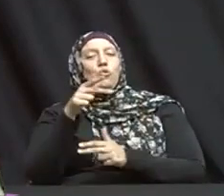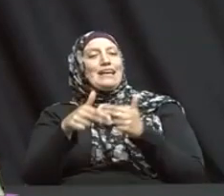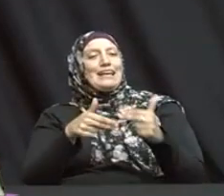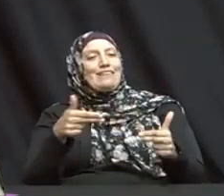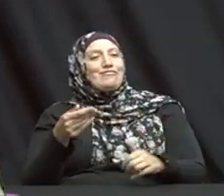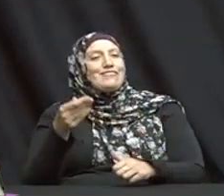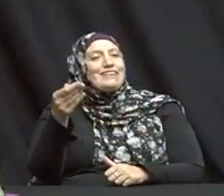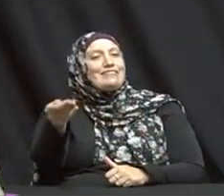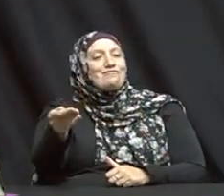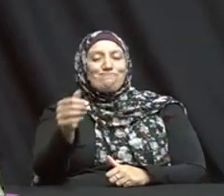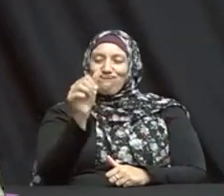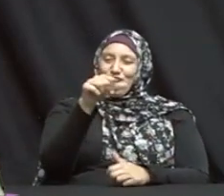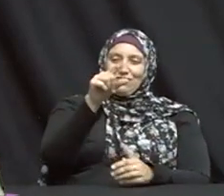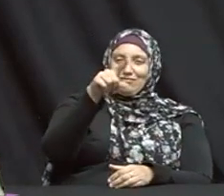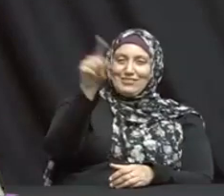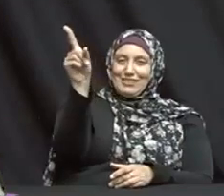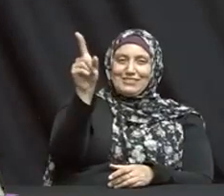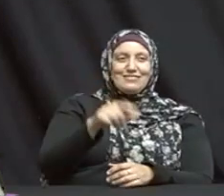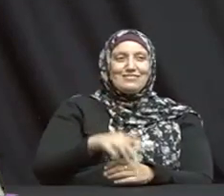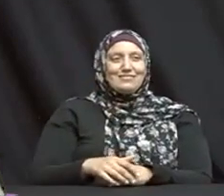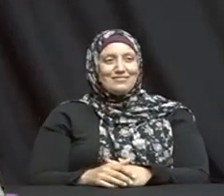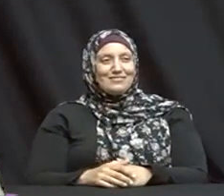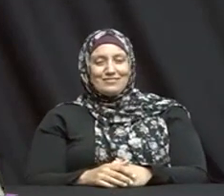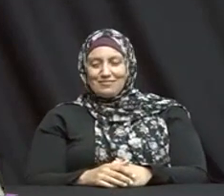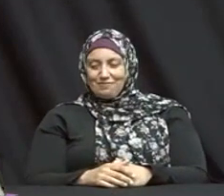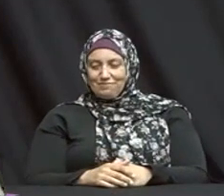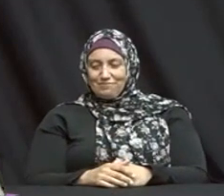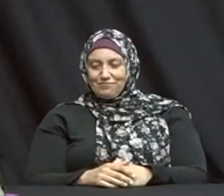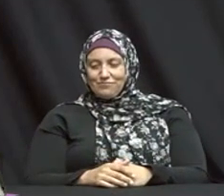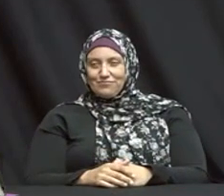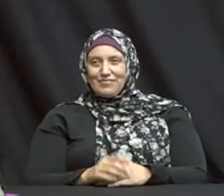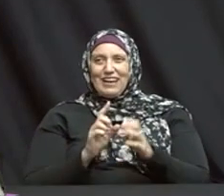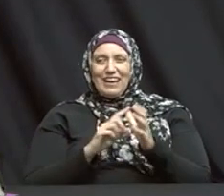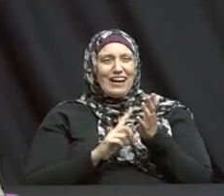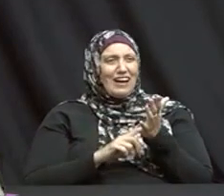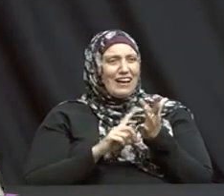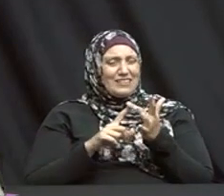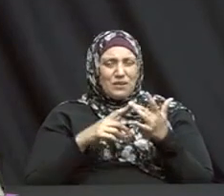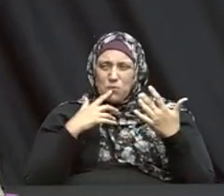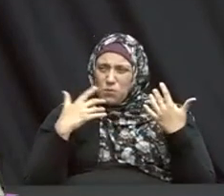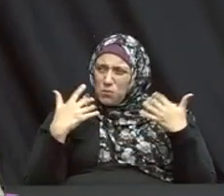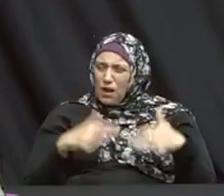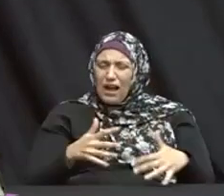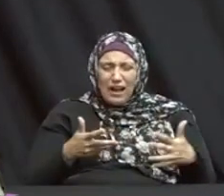Very correct. Yes. So what a brilliant series of questions and discussion.